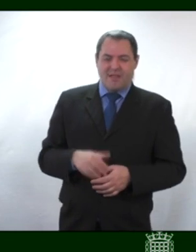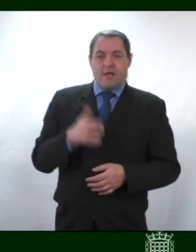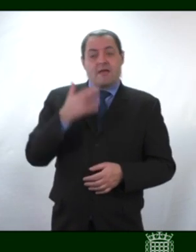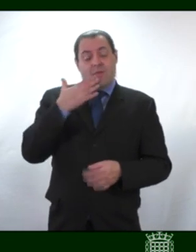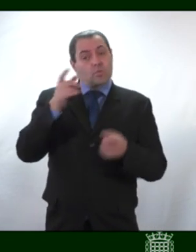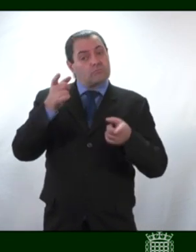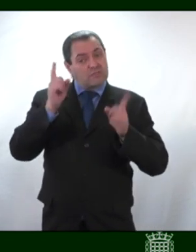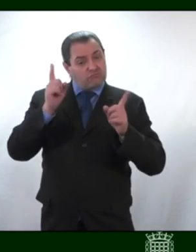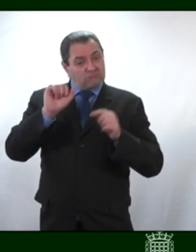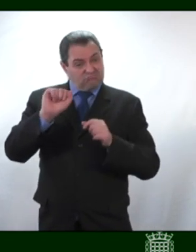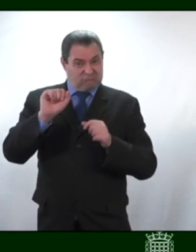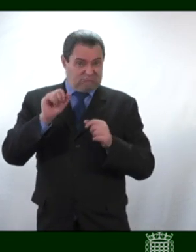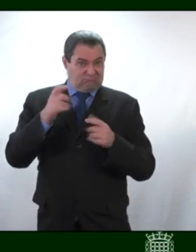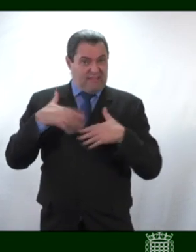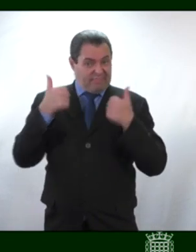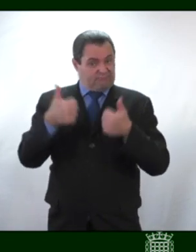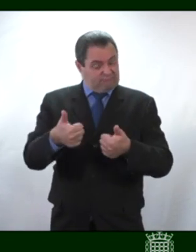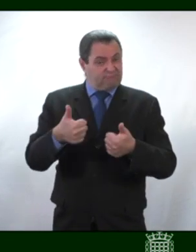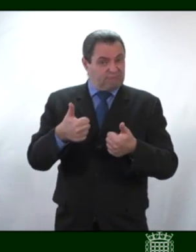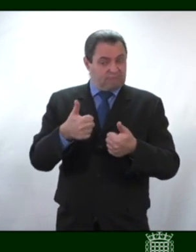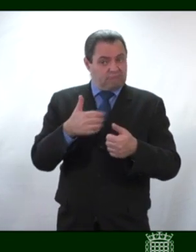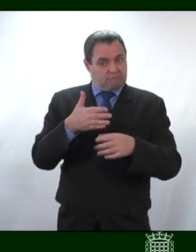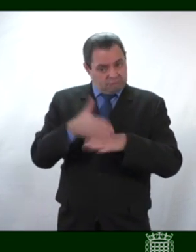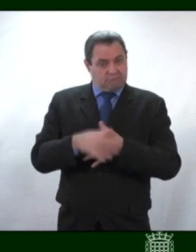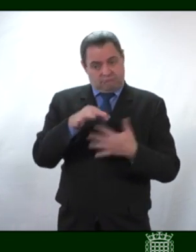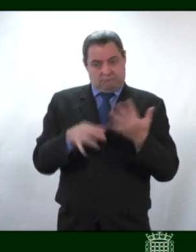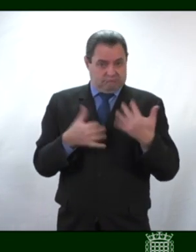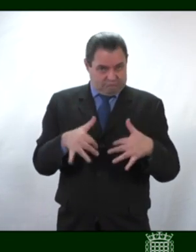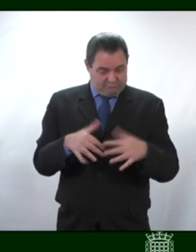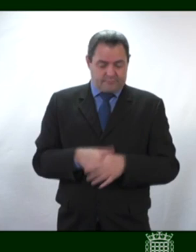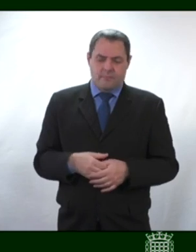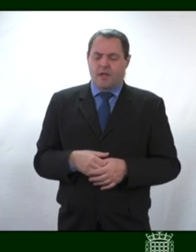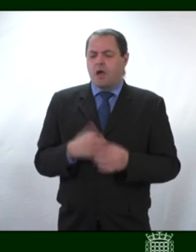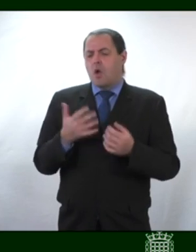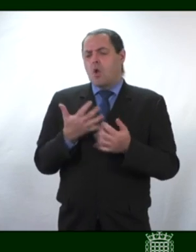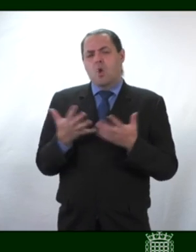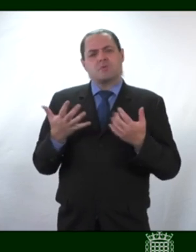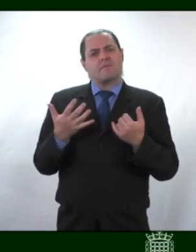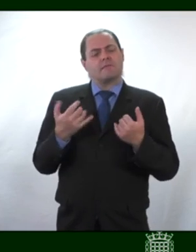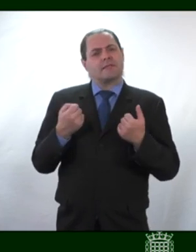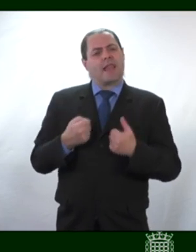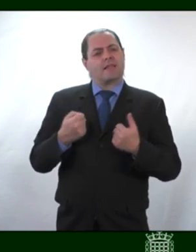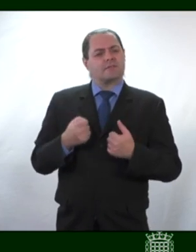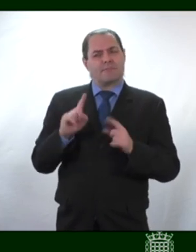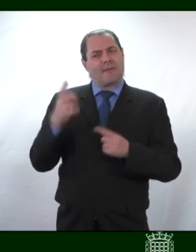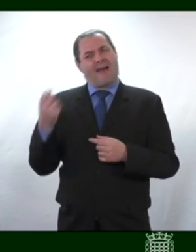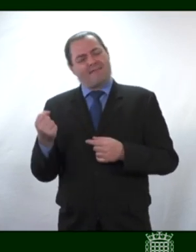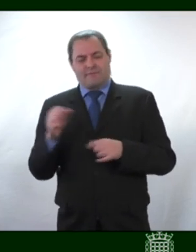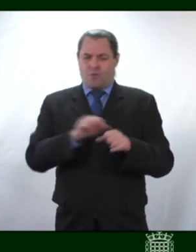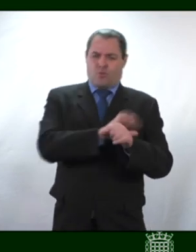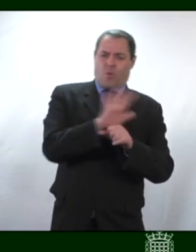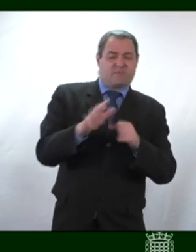doing. There's many underlying conditions, health conditions. One of those is respiratory illnesses. I declare an